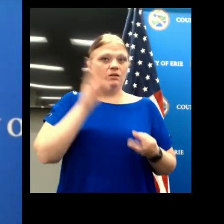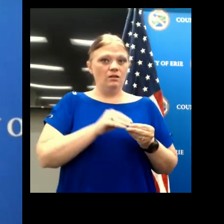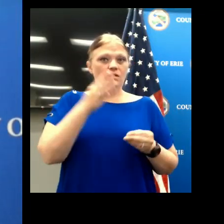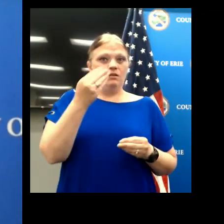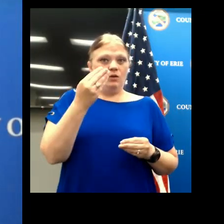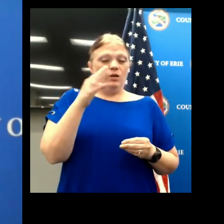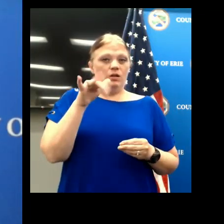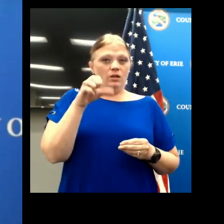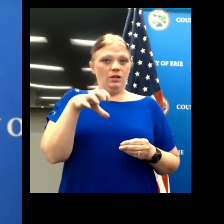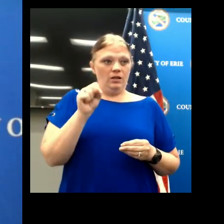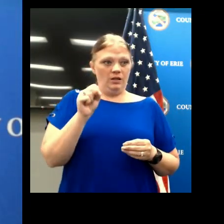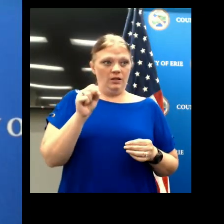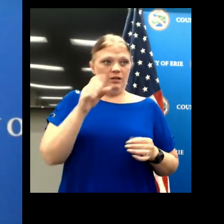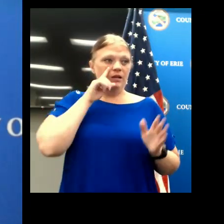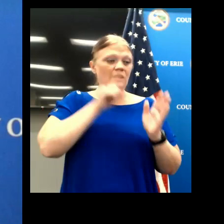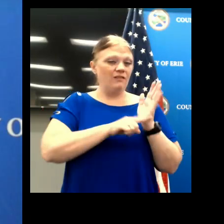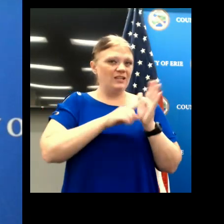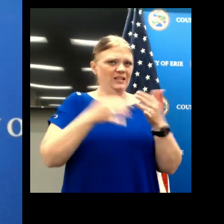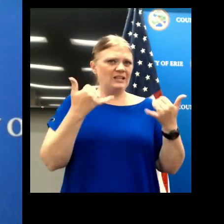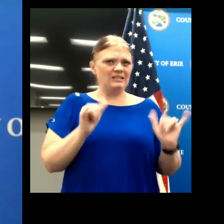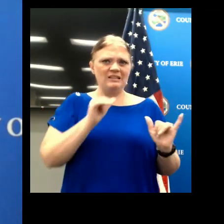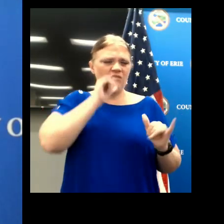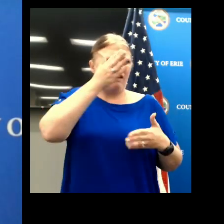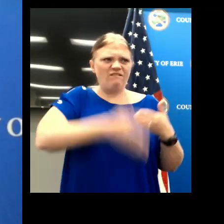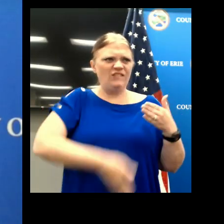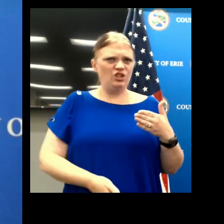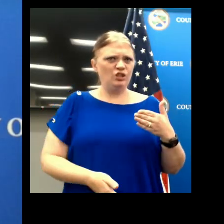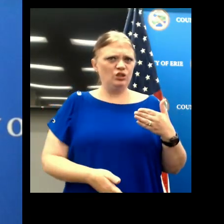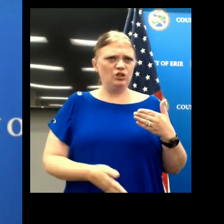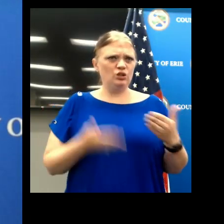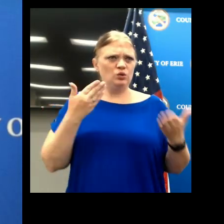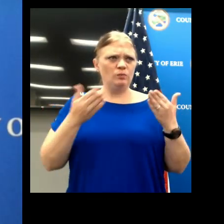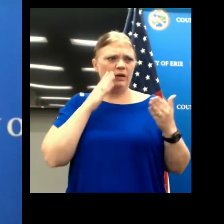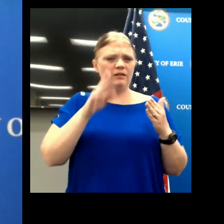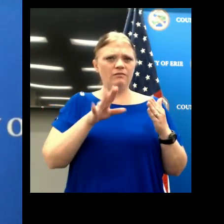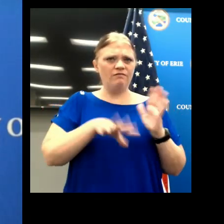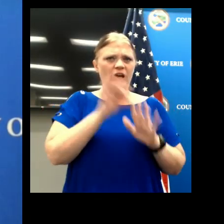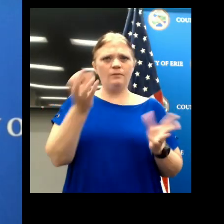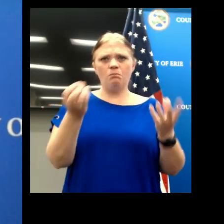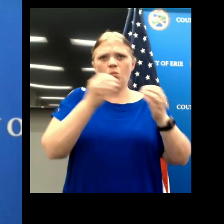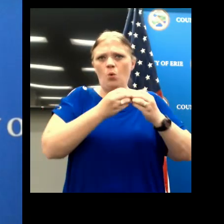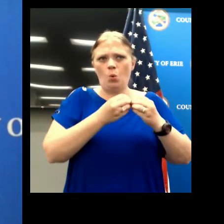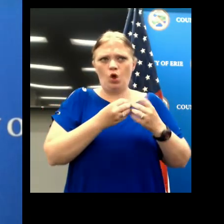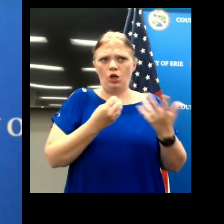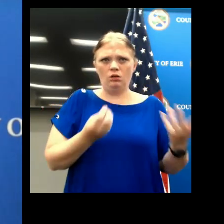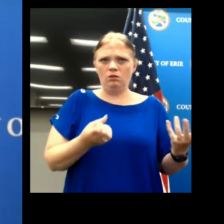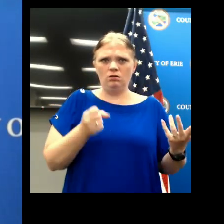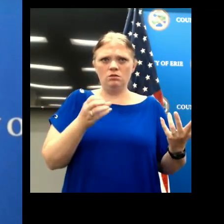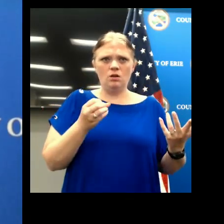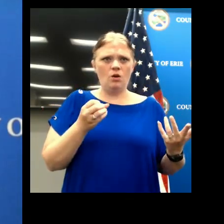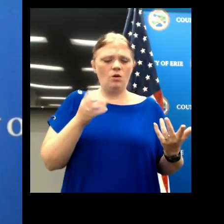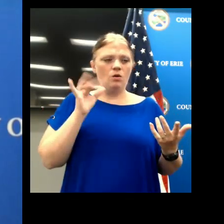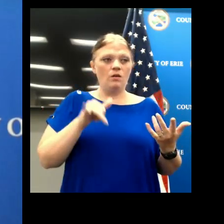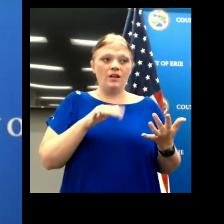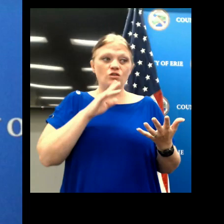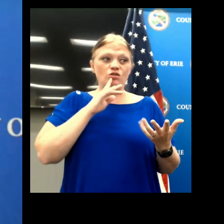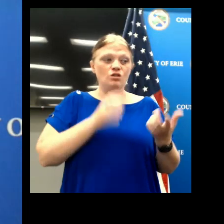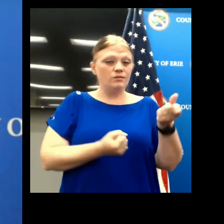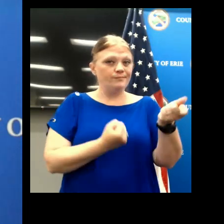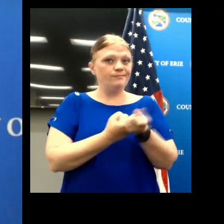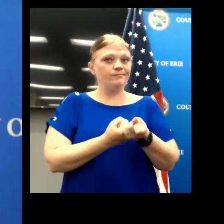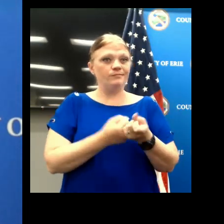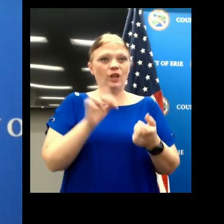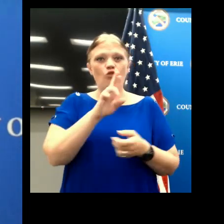14 cases, and the investigation's still not over. We may be identifying additional cases, and so that also reinforces that we know